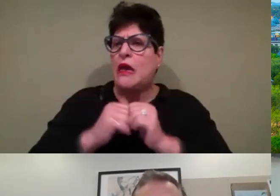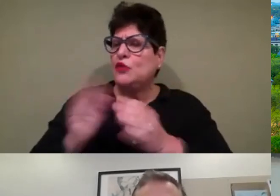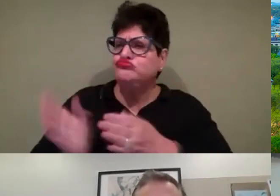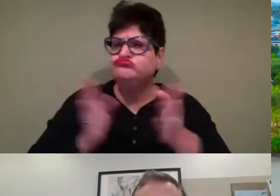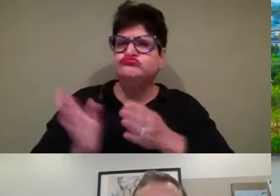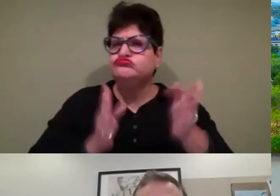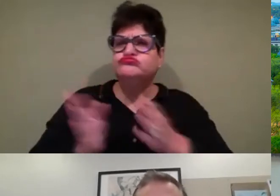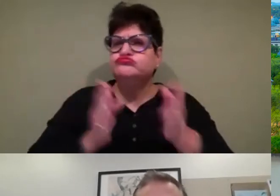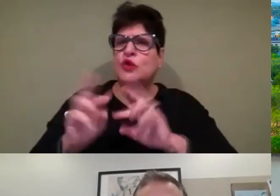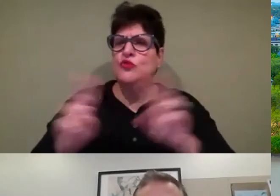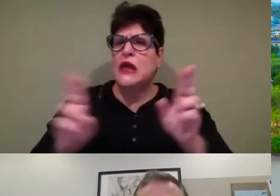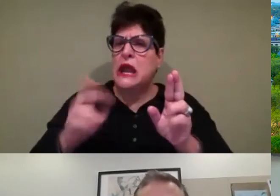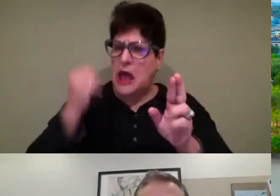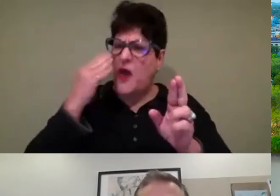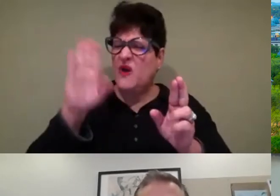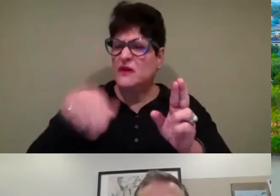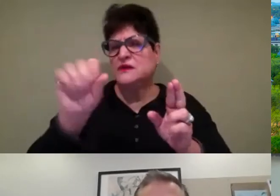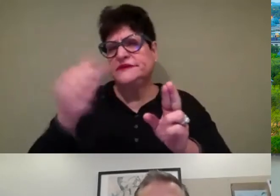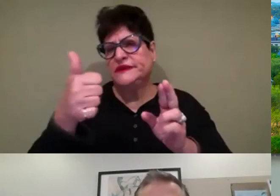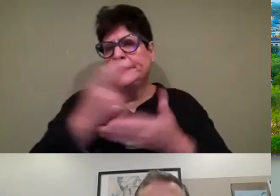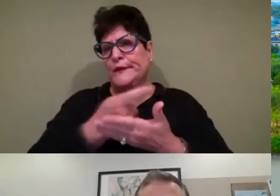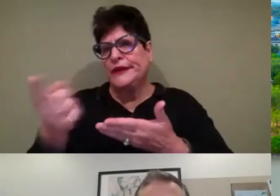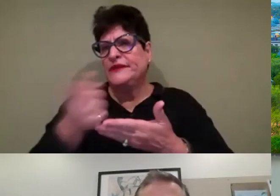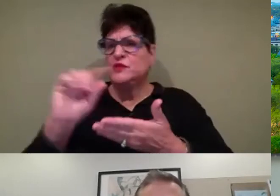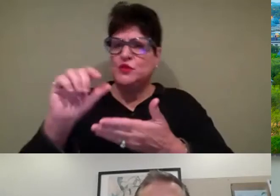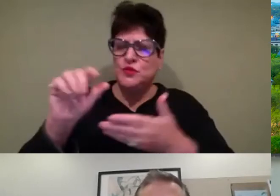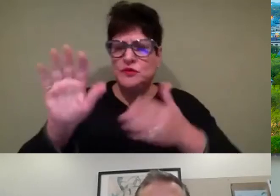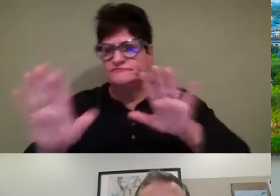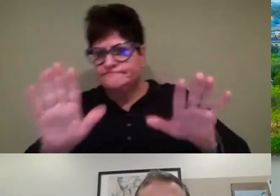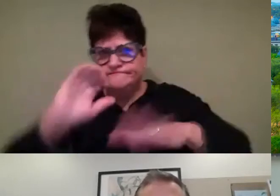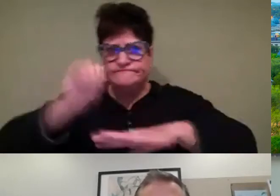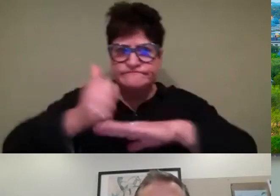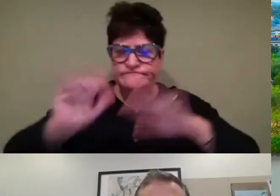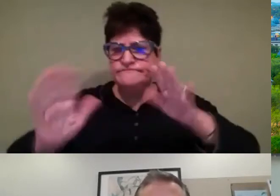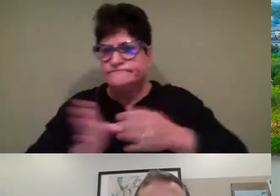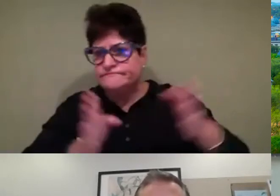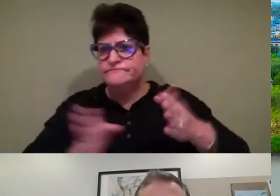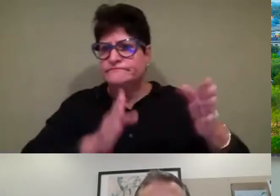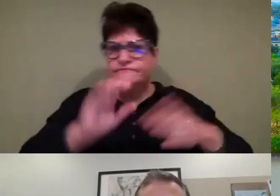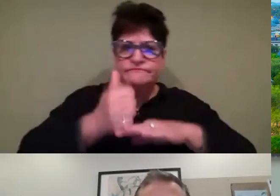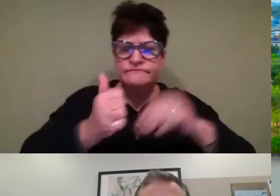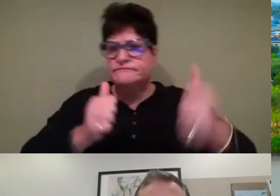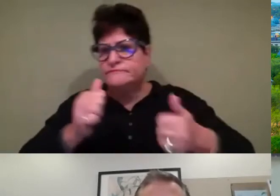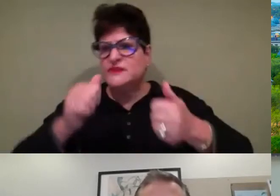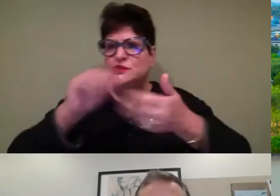weeks to, get them set and prepared. How are we looking with in